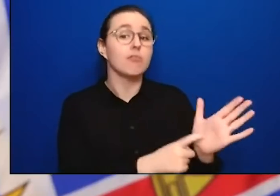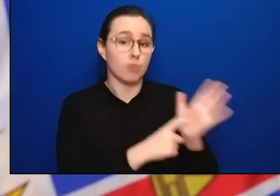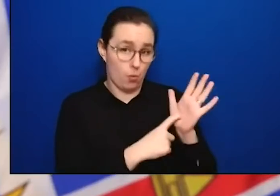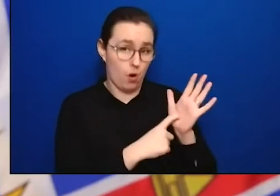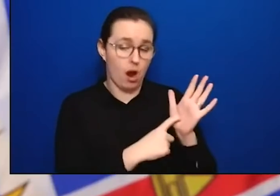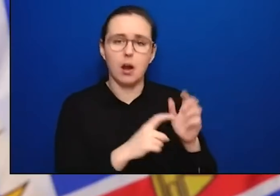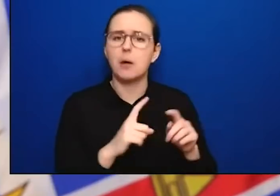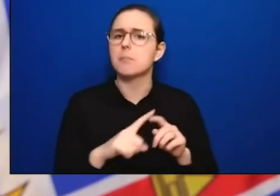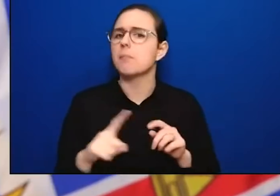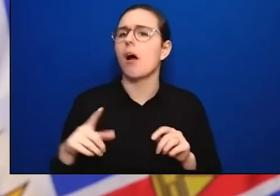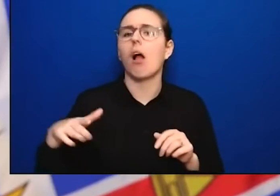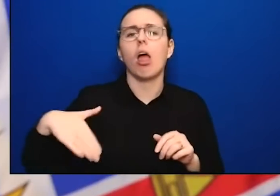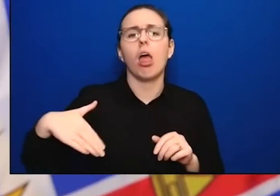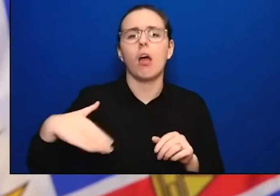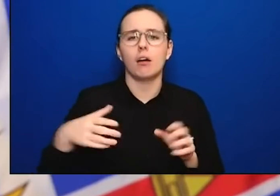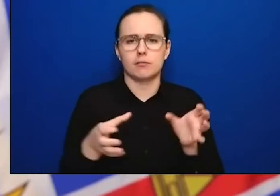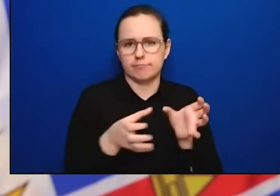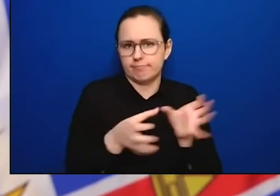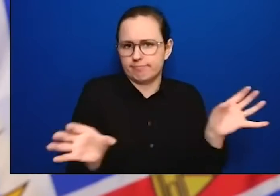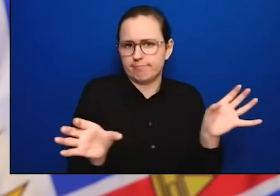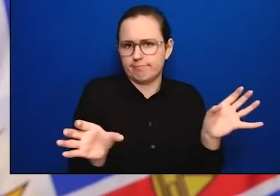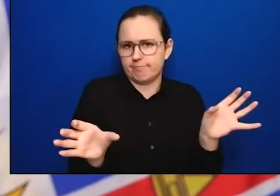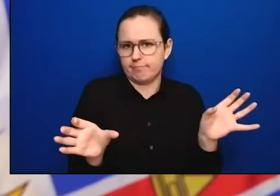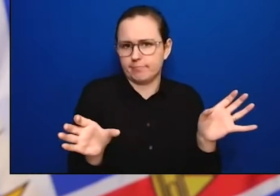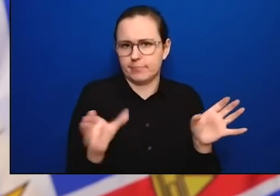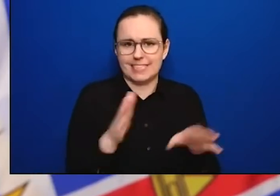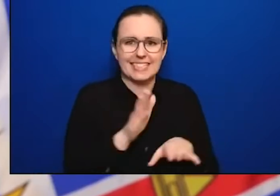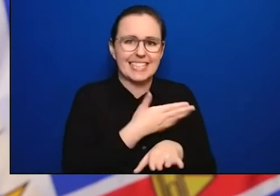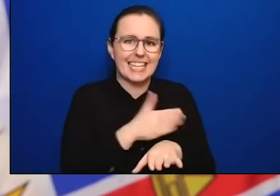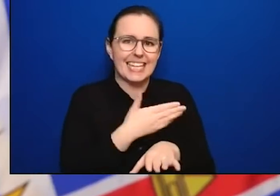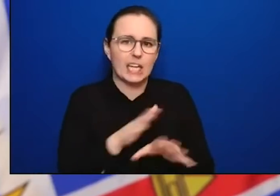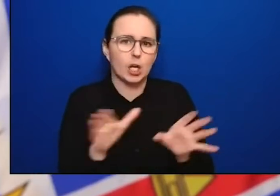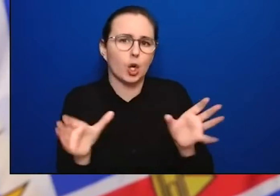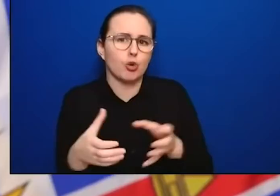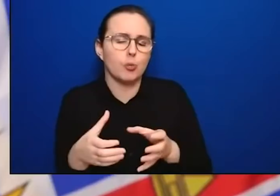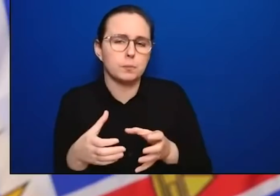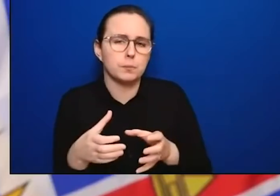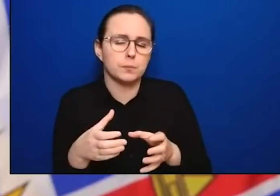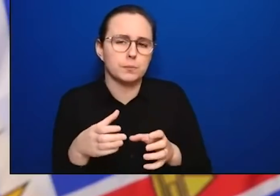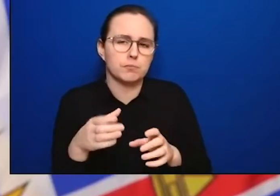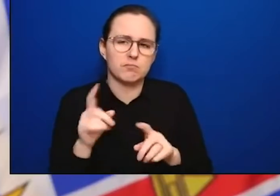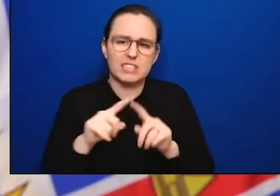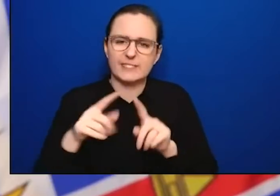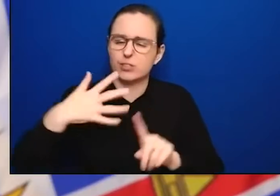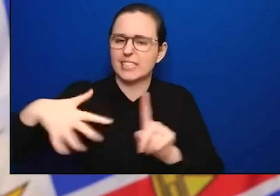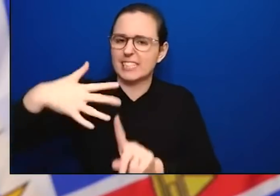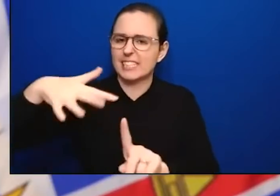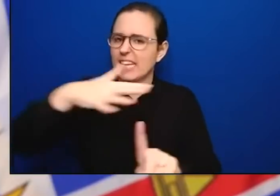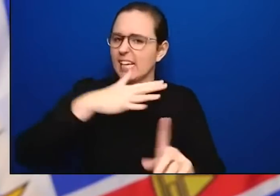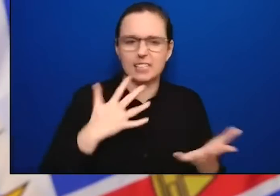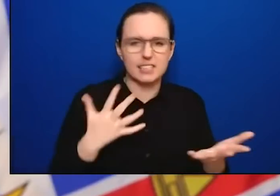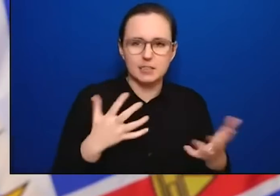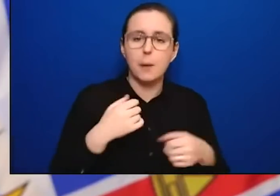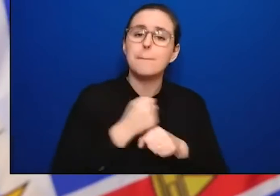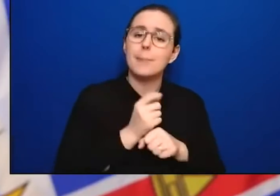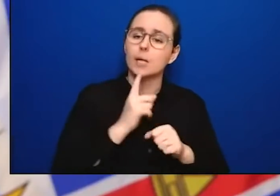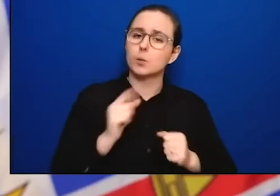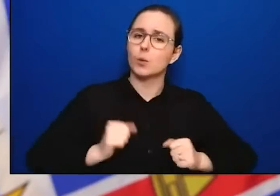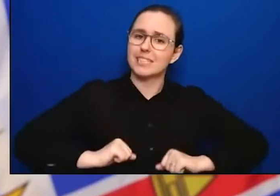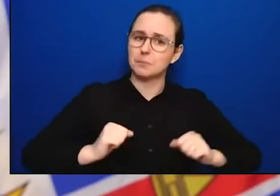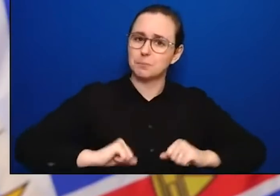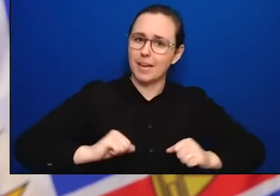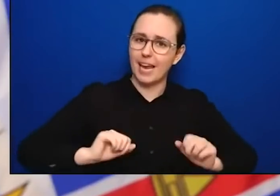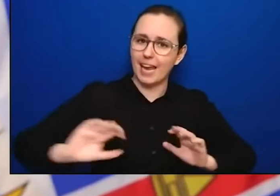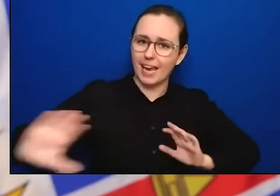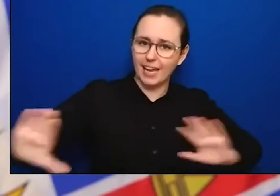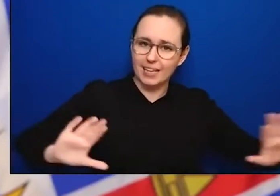moment. There's the COVID safety plans that are required, but no, we haven't made any distinctions between singing groups